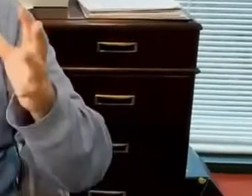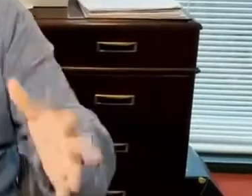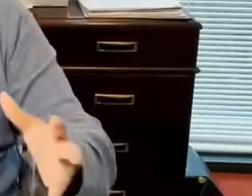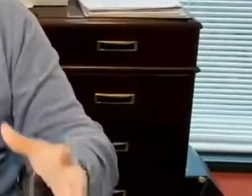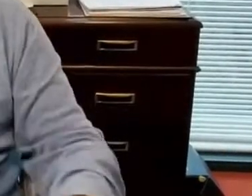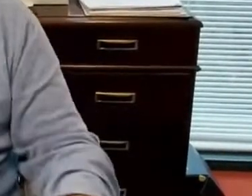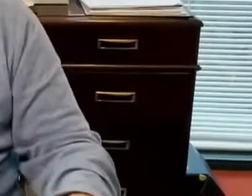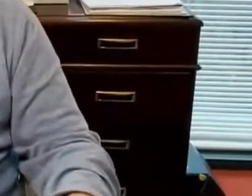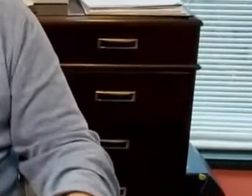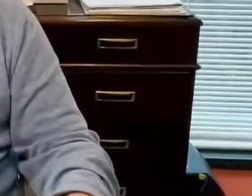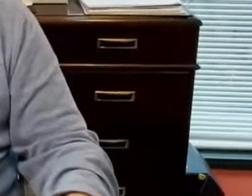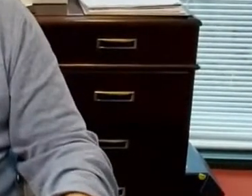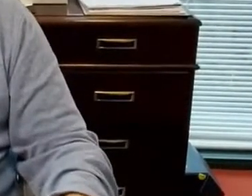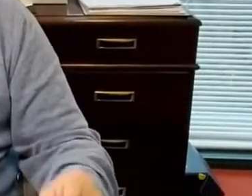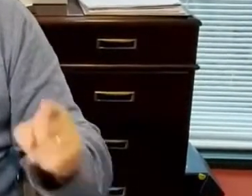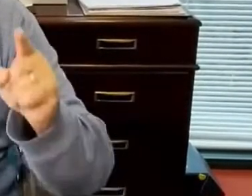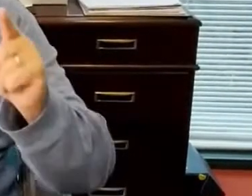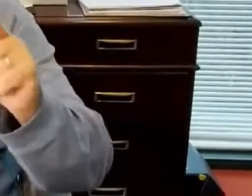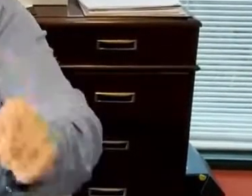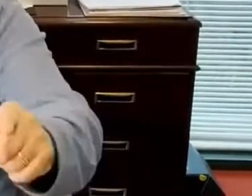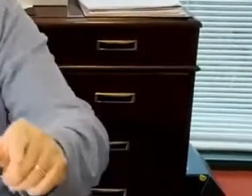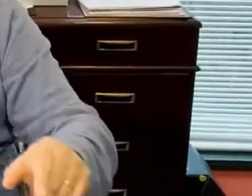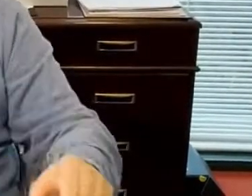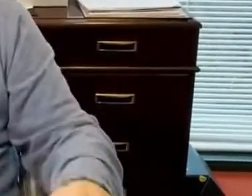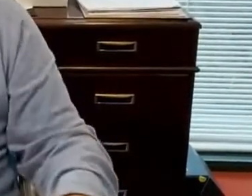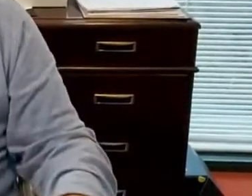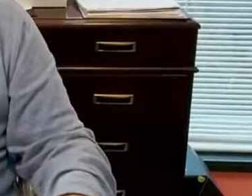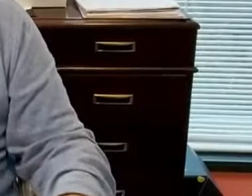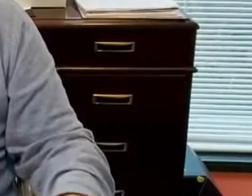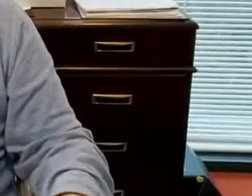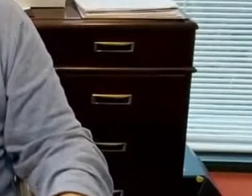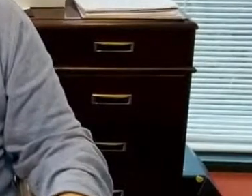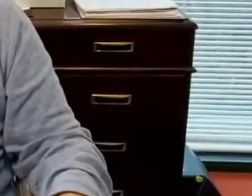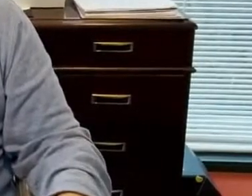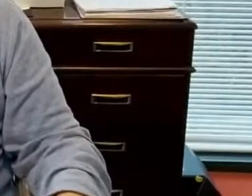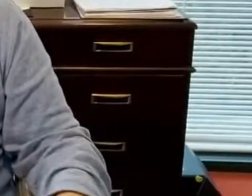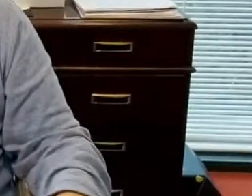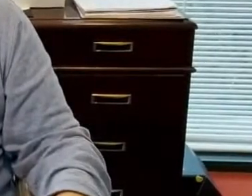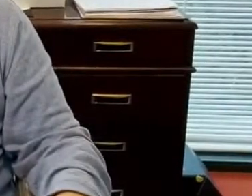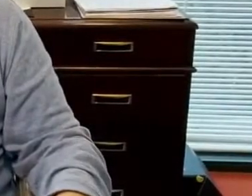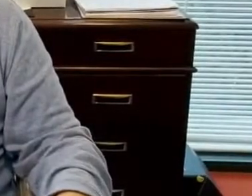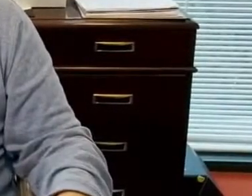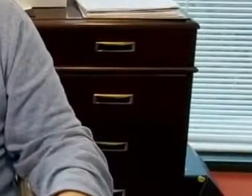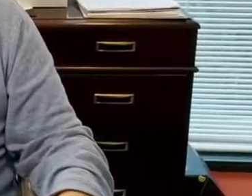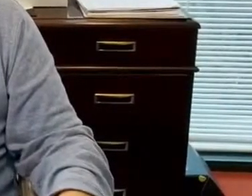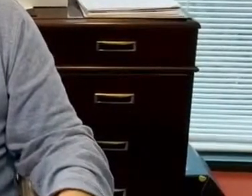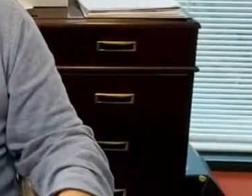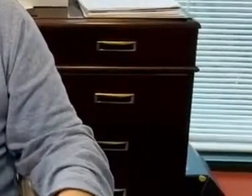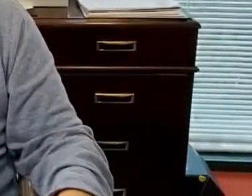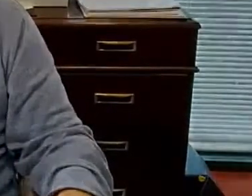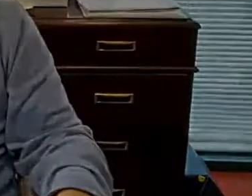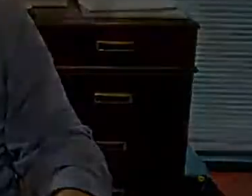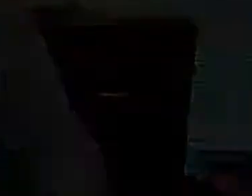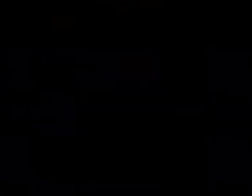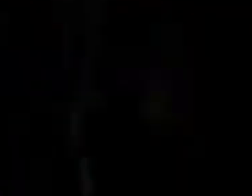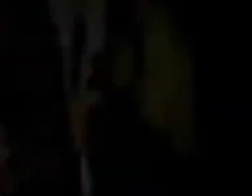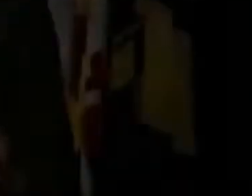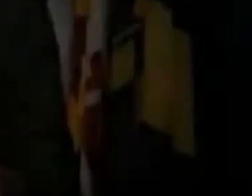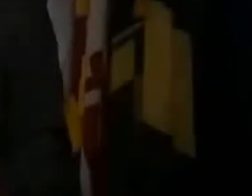homes, and that benefits everybody. Thank you for all your efforts for the recovery. We appreciate it here in